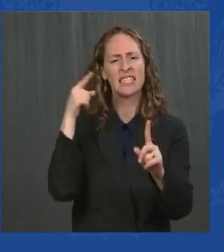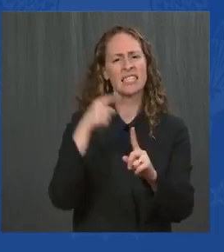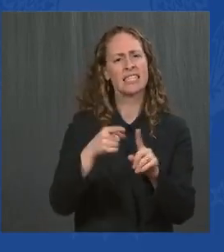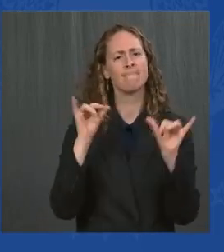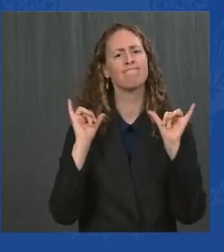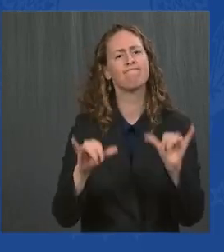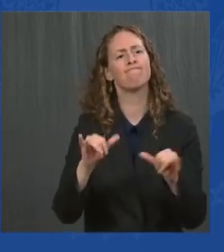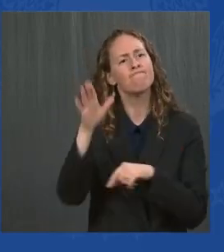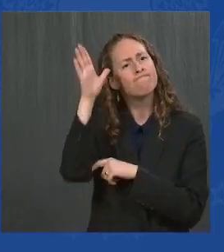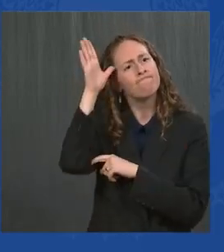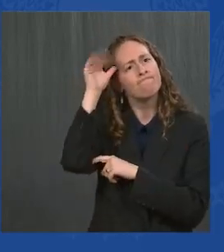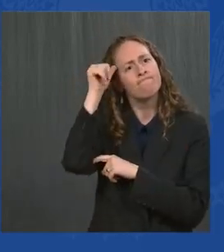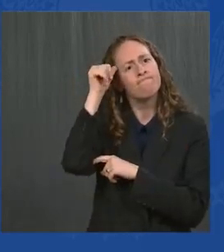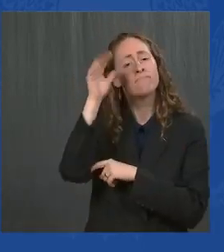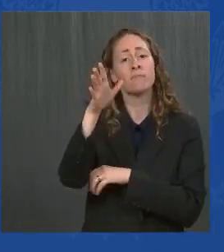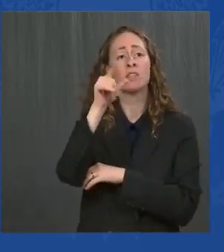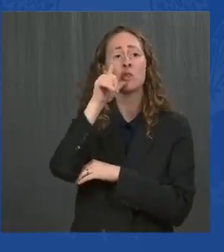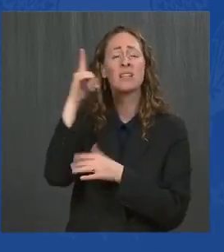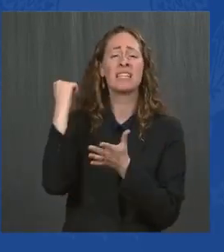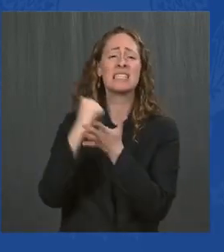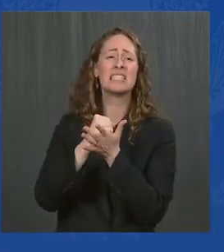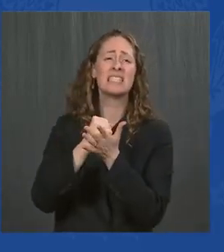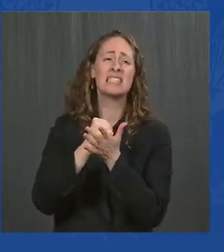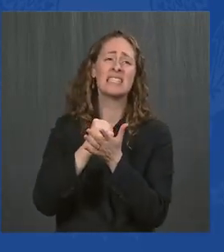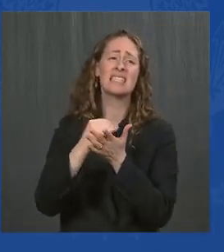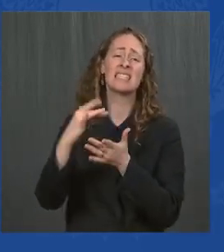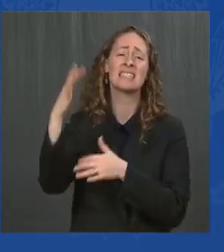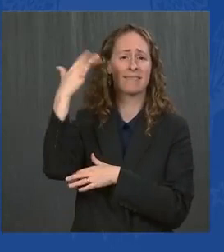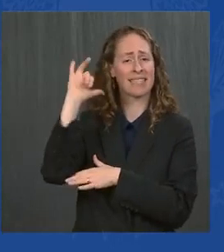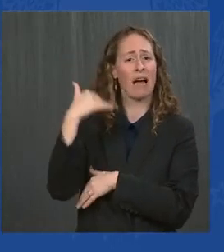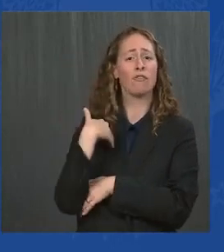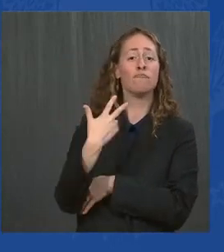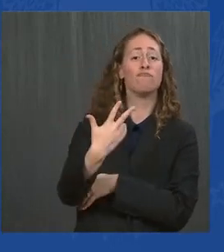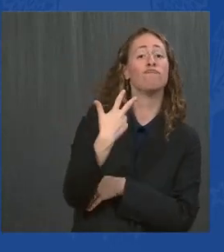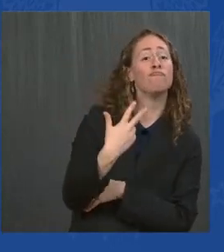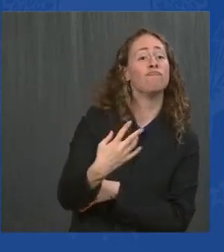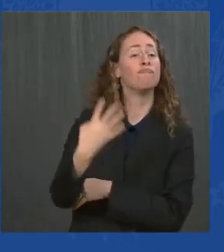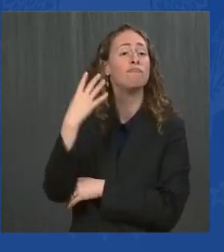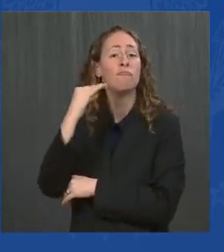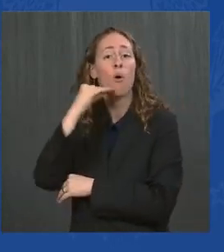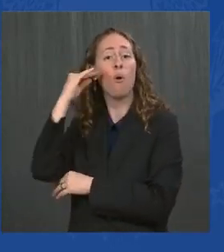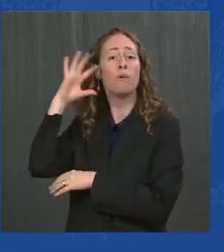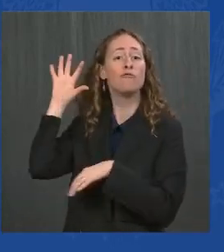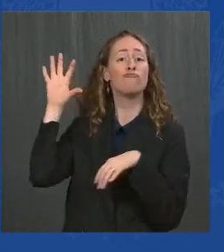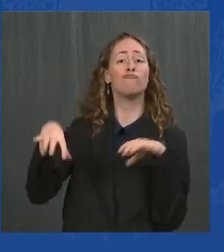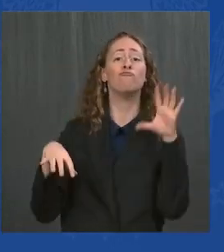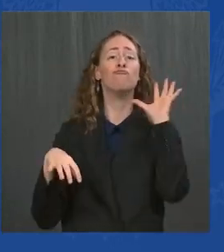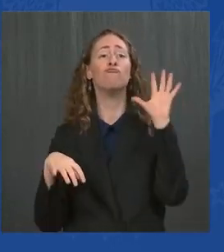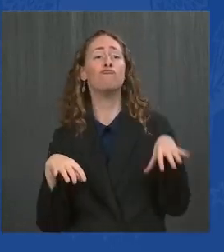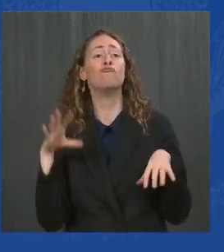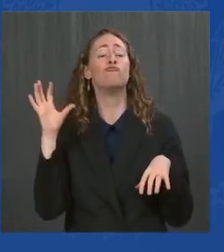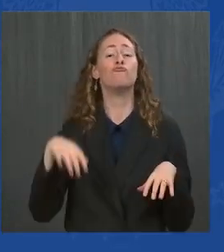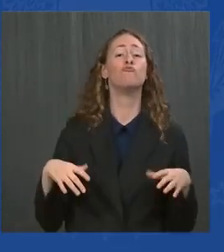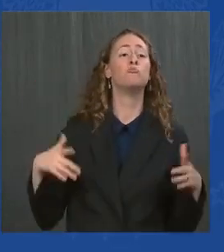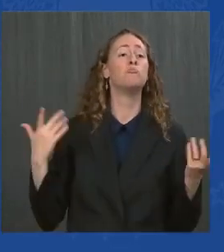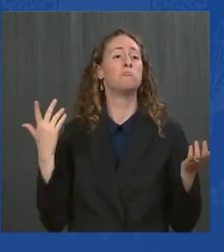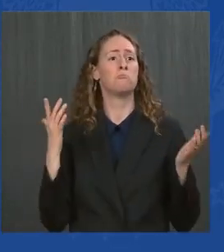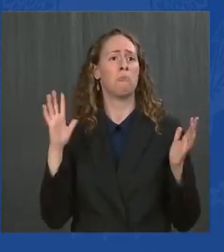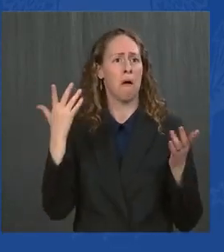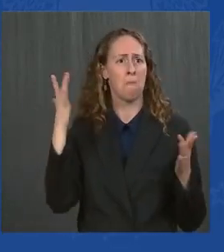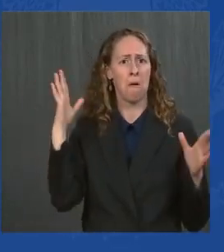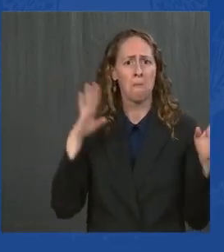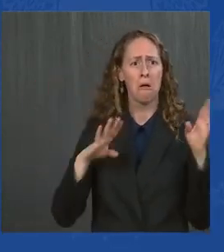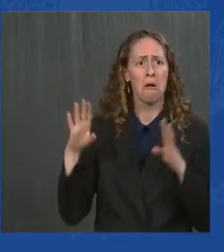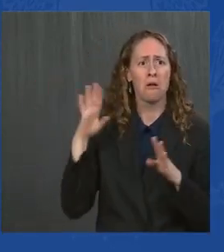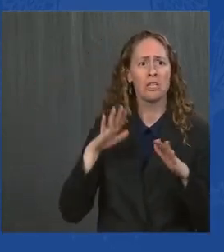well, they're still going to have 3 homes or 4 homes if they want. It's not going to change what schools they can send their kids to. It's not going to change their standard